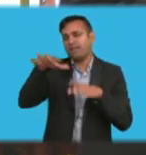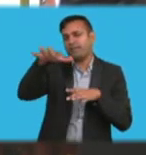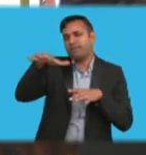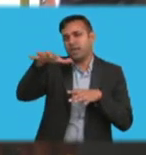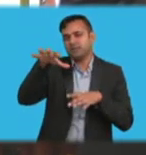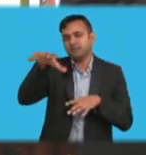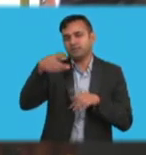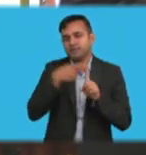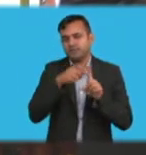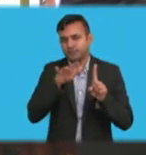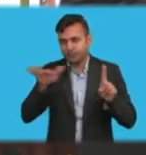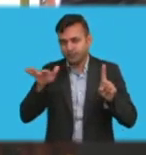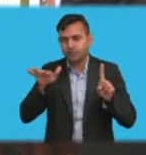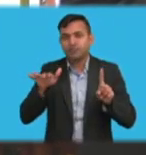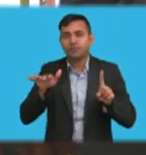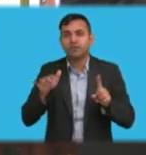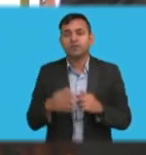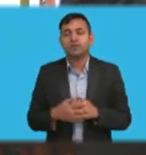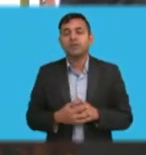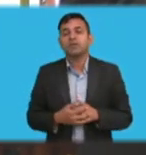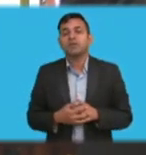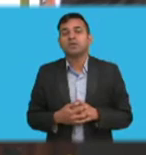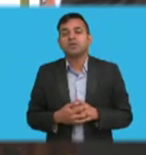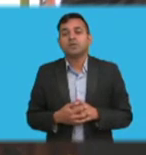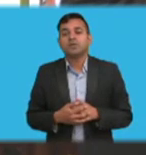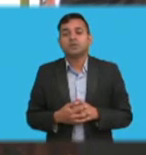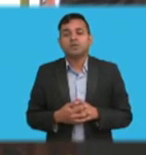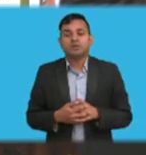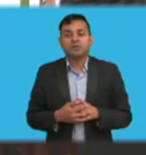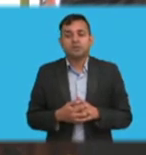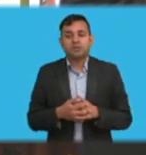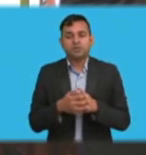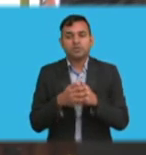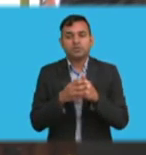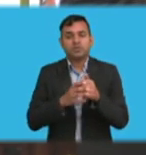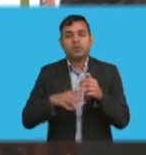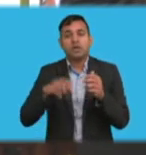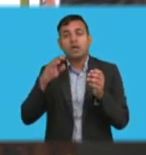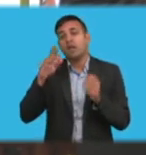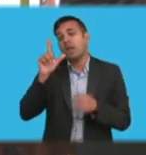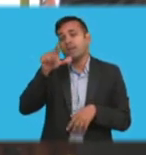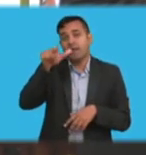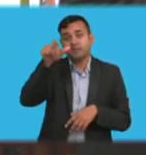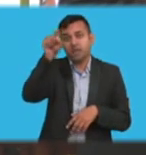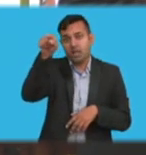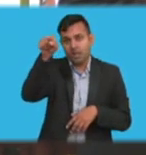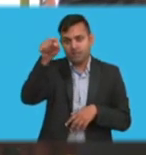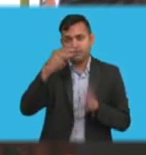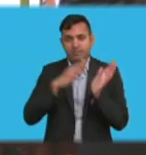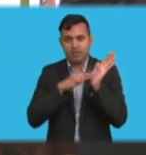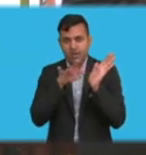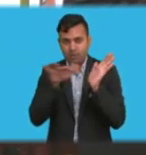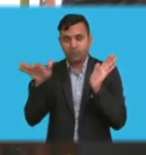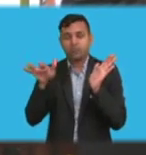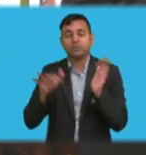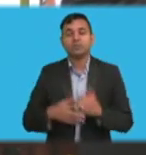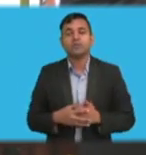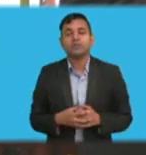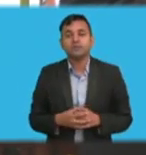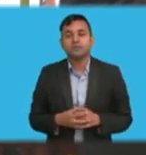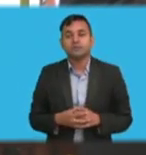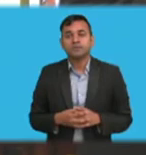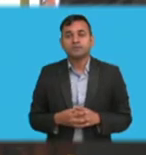Then we have got Malau area, where we did the fabrication of floodgates